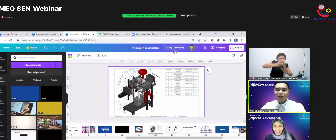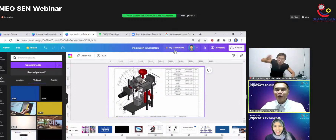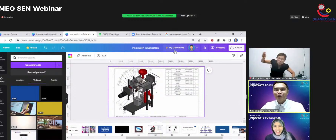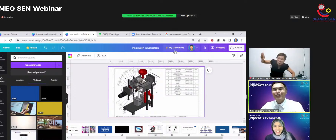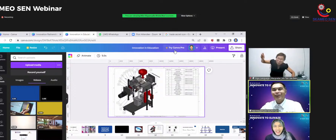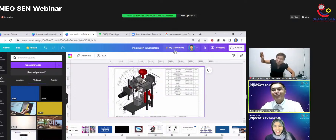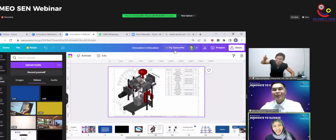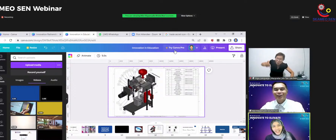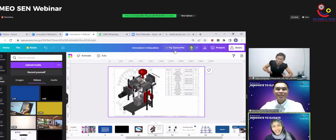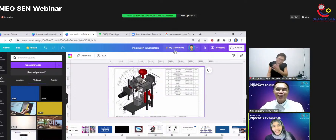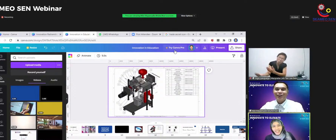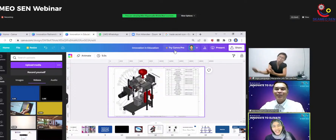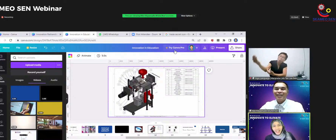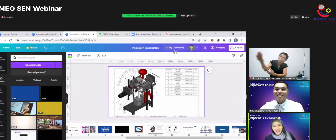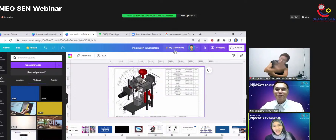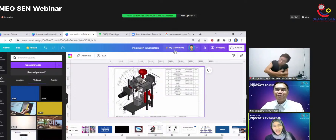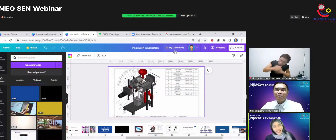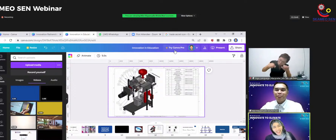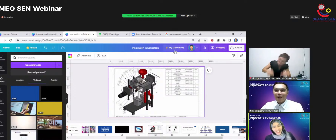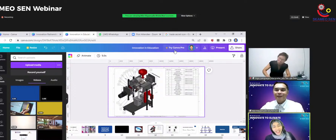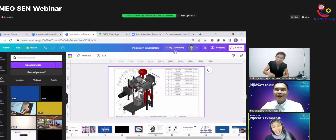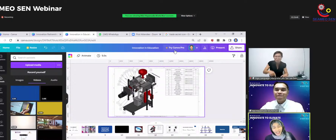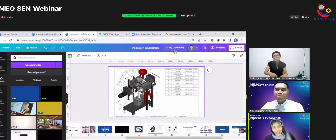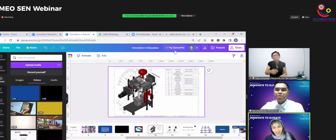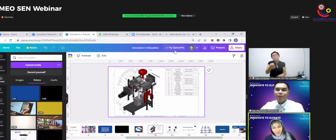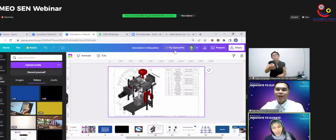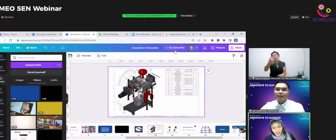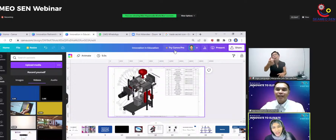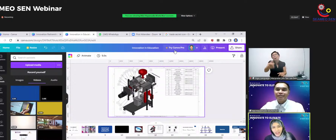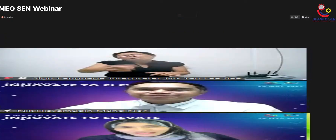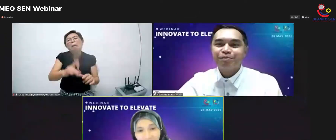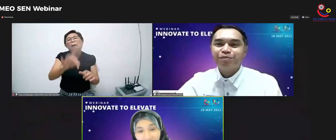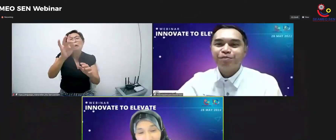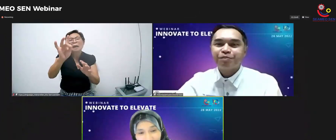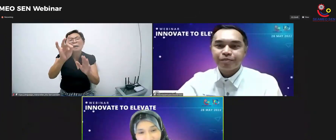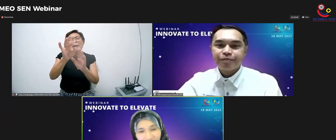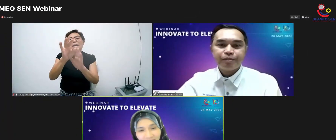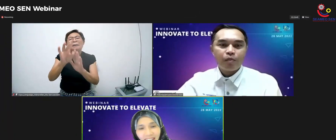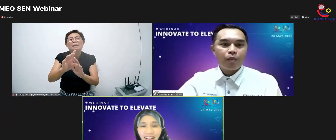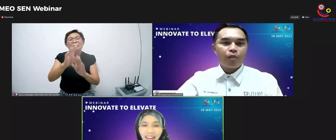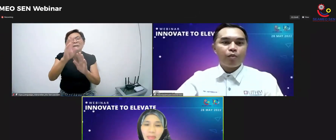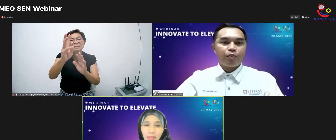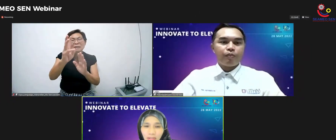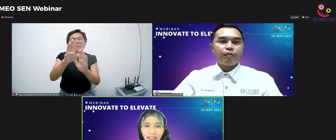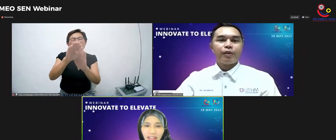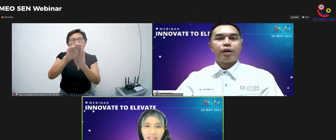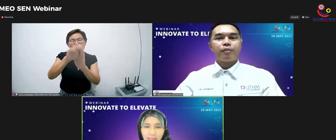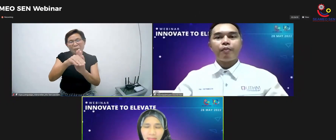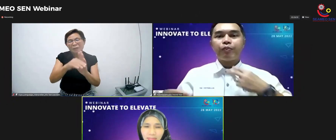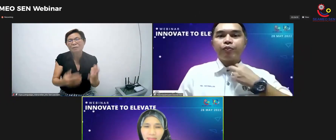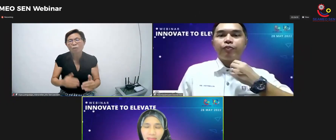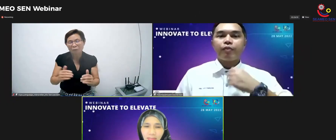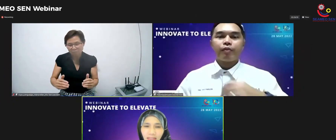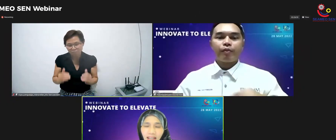the day, Yeah, I understand. Okay, Doctor. Thank you so much for your great input. All right, moving